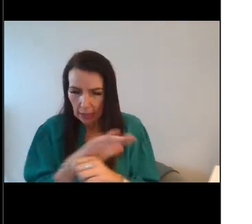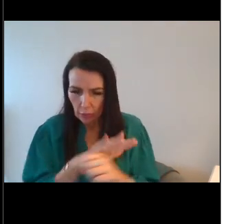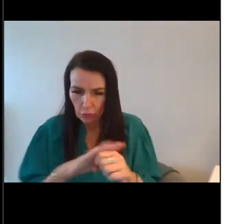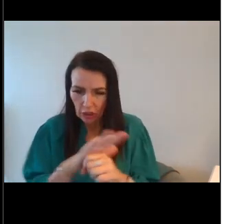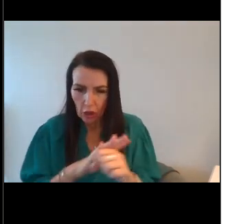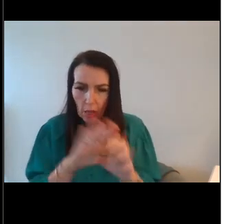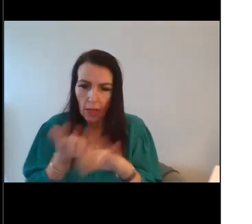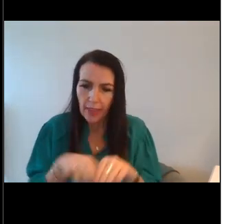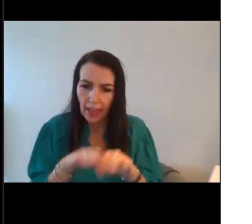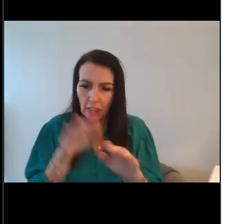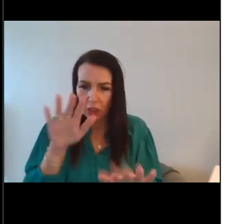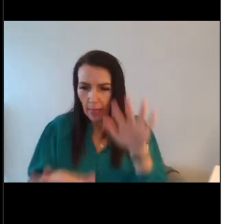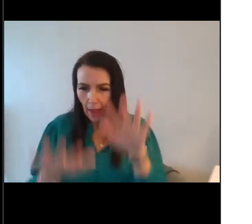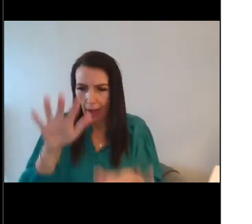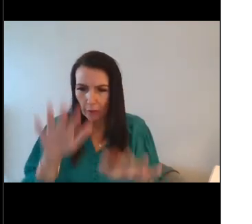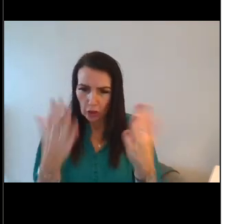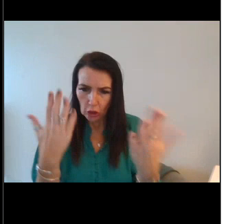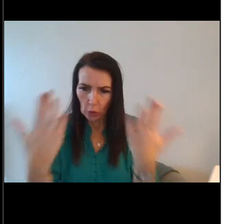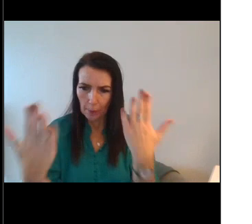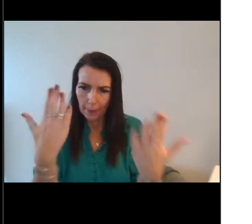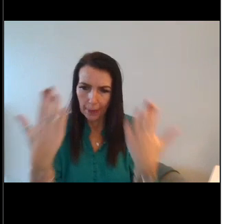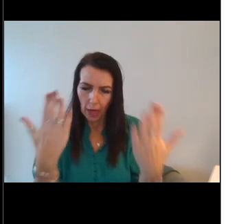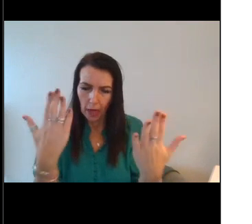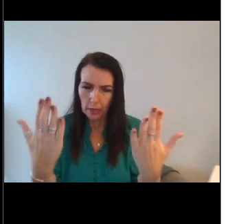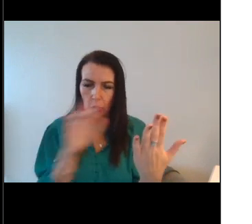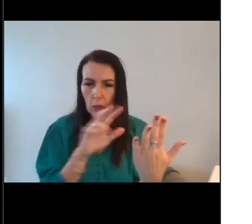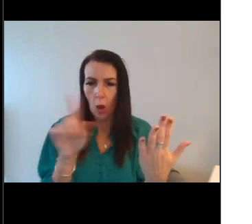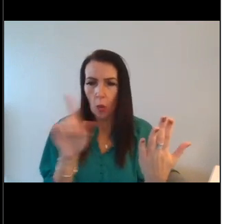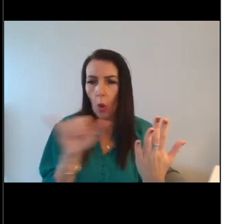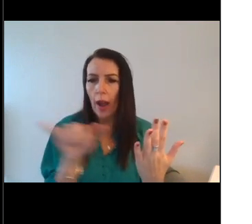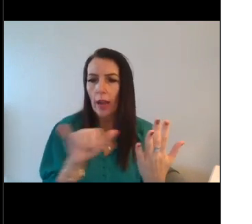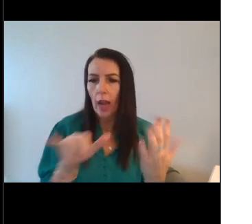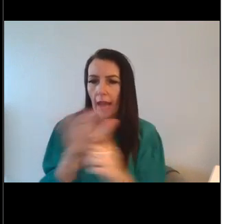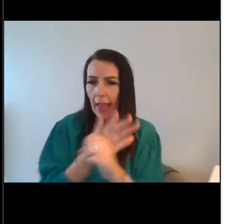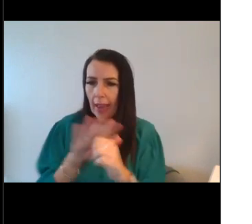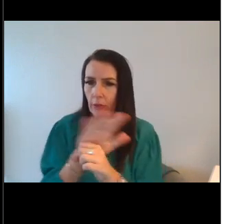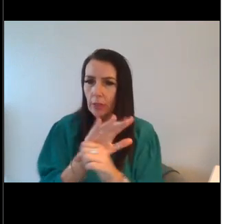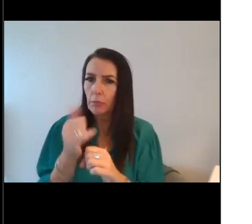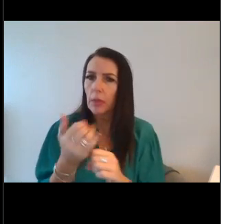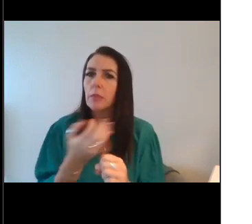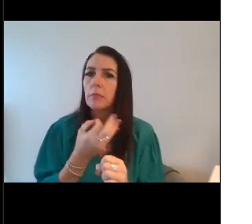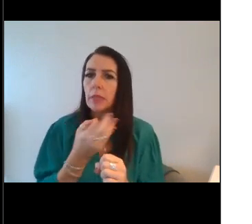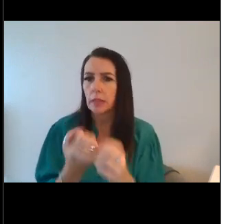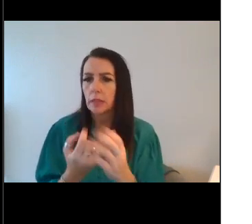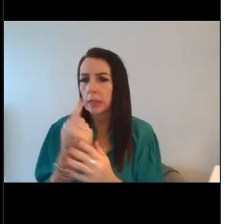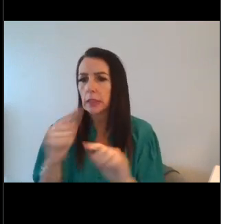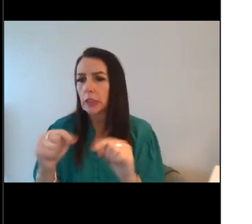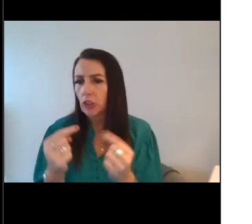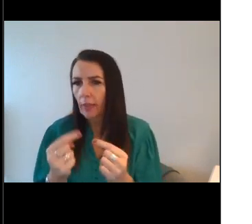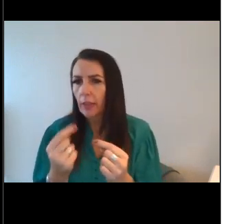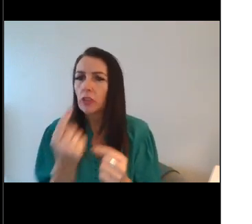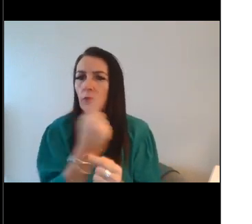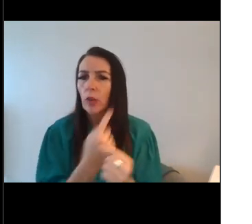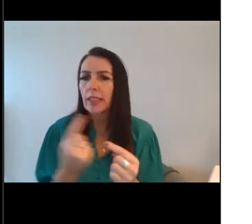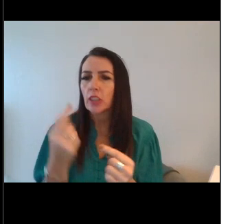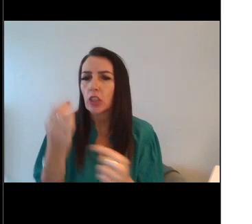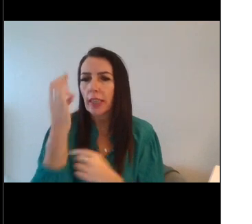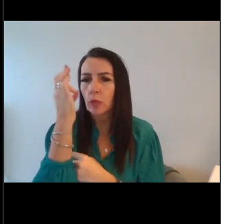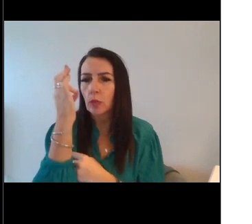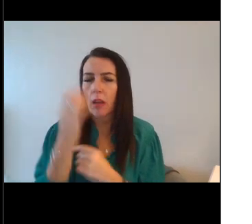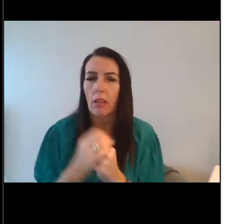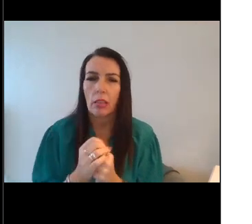to help provide additional context and highlight the areas of the housing stock that might pose unique challenges or opportunities for each council. So again, by looking